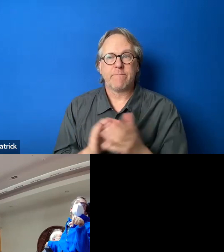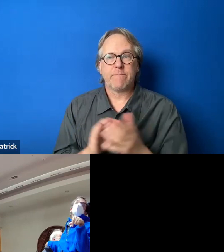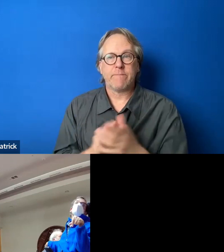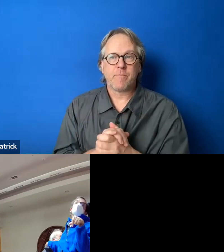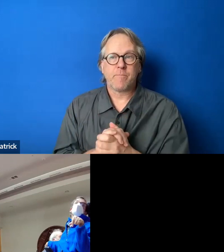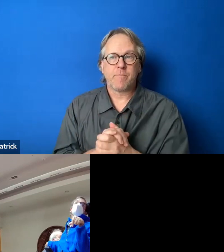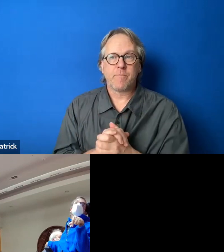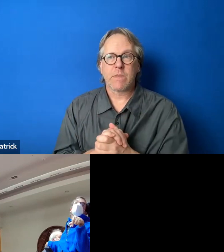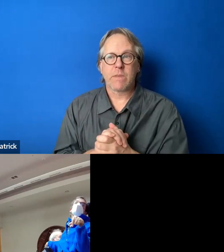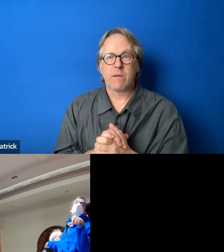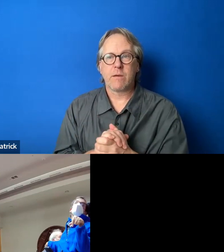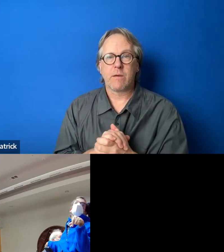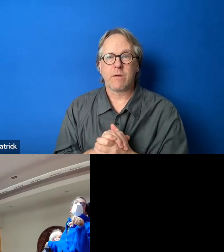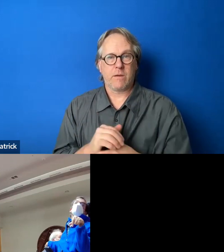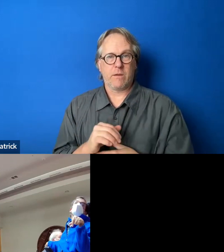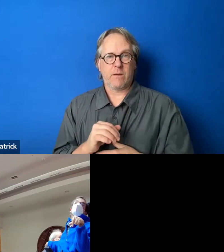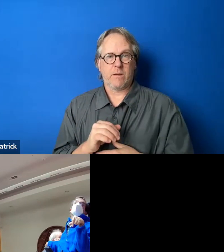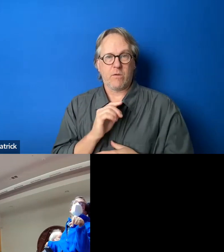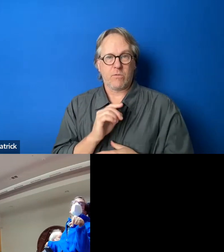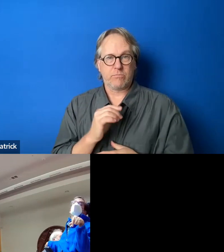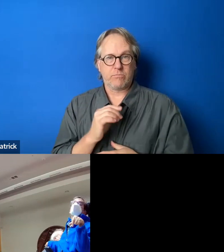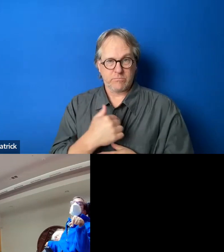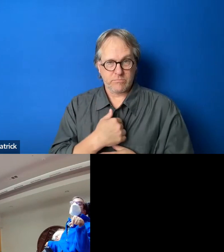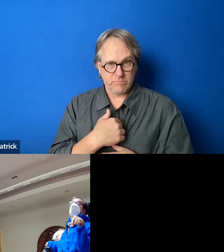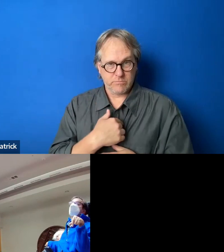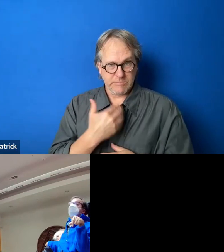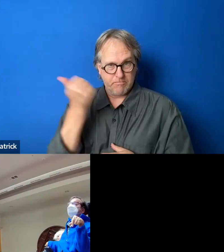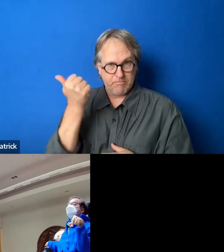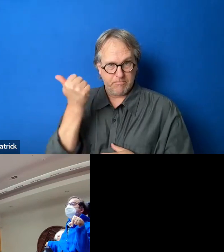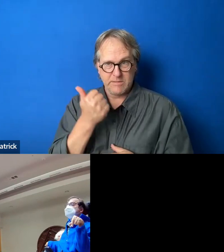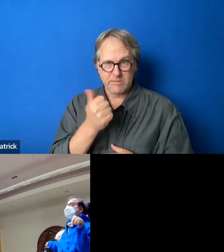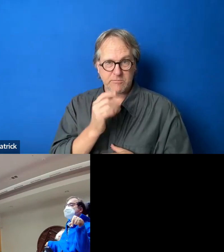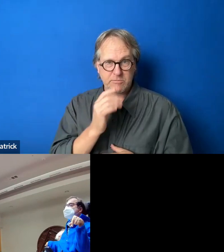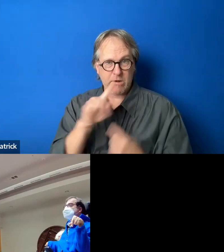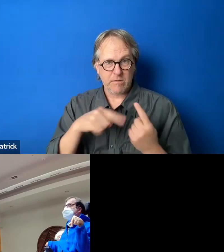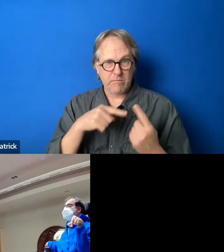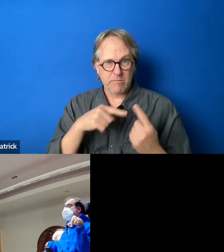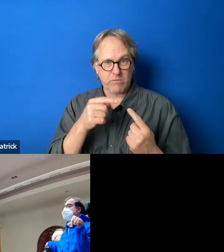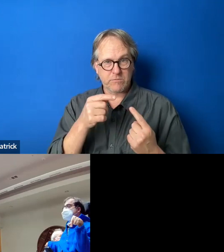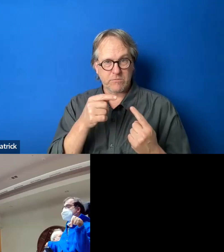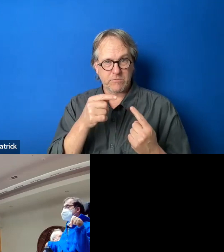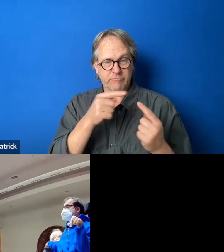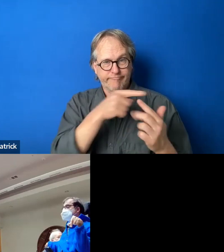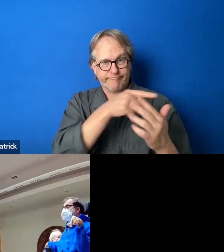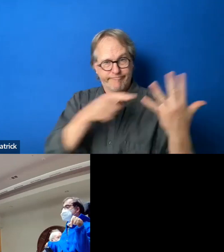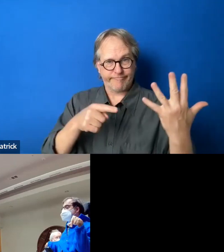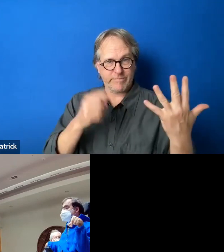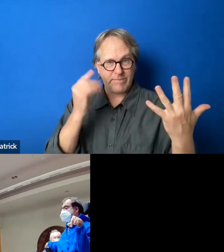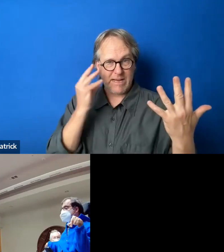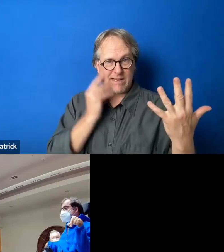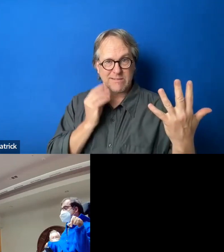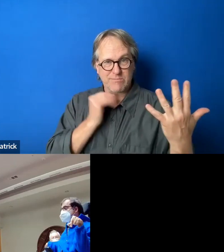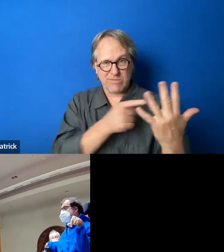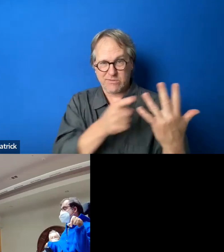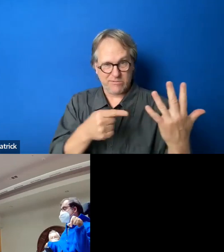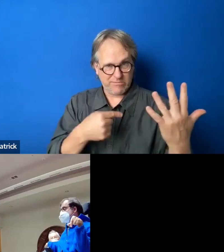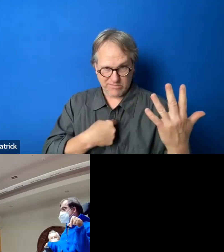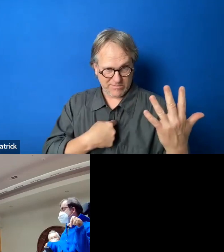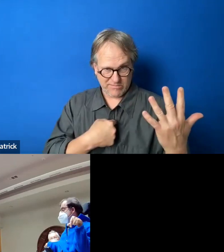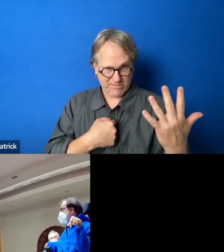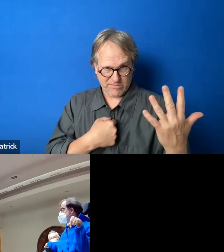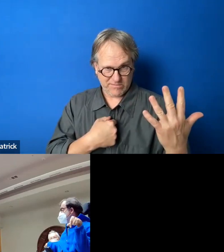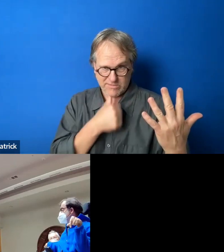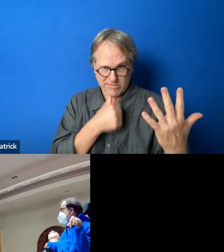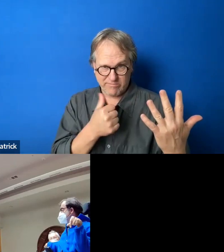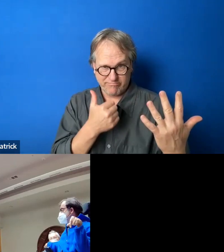that I'm not the best person to talk about X, Y, or Z, and I will arrange for somebody else